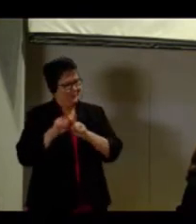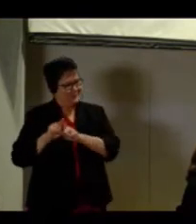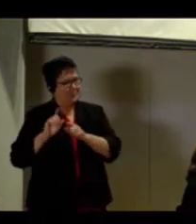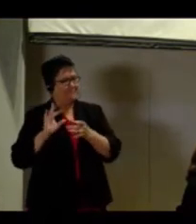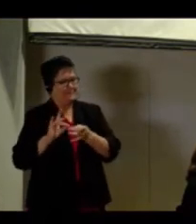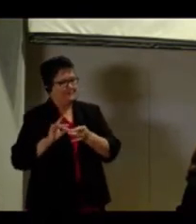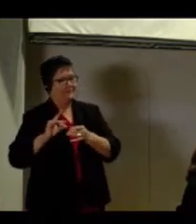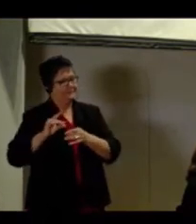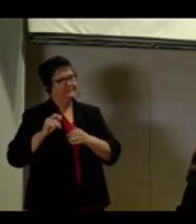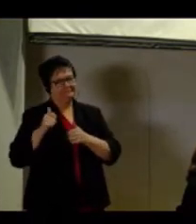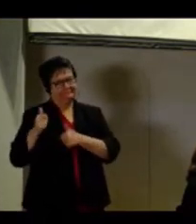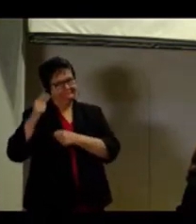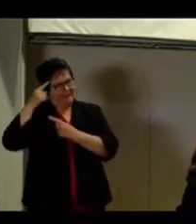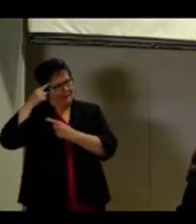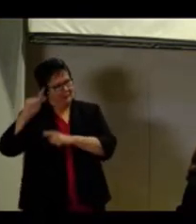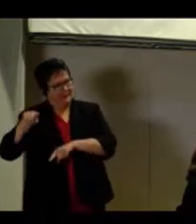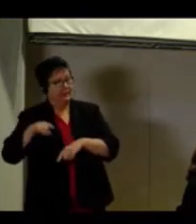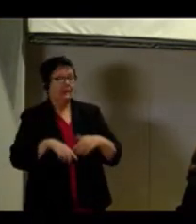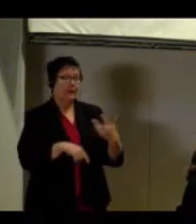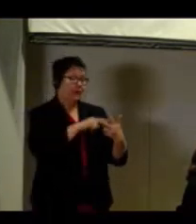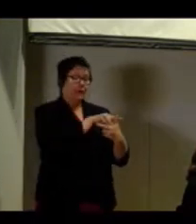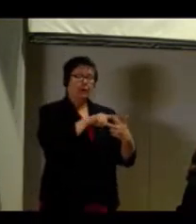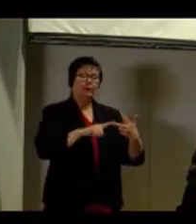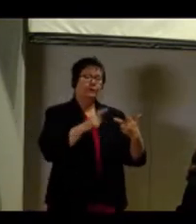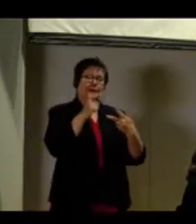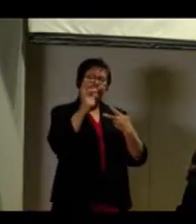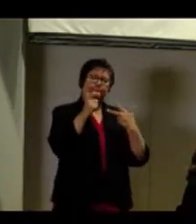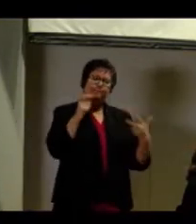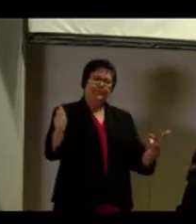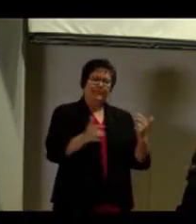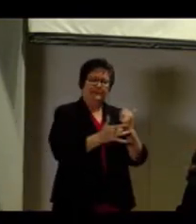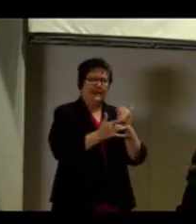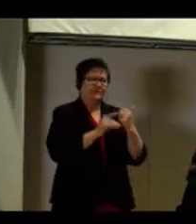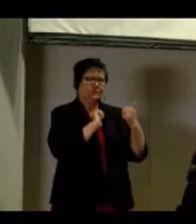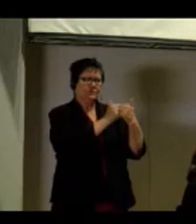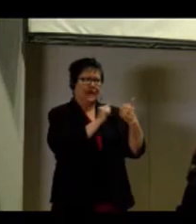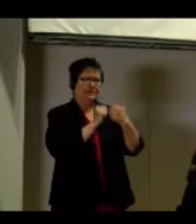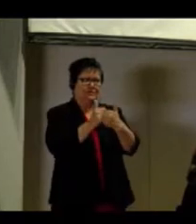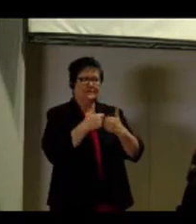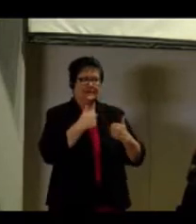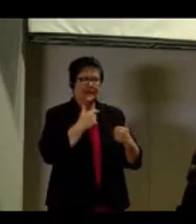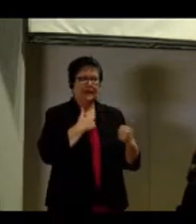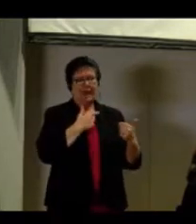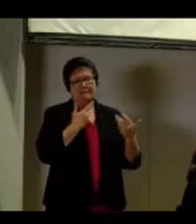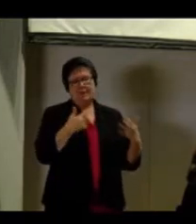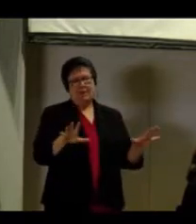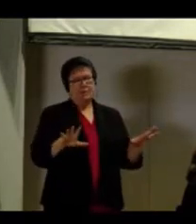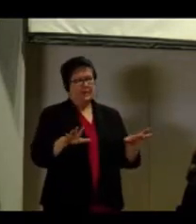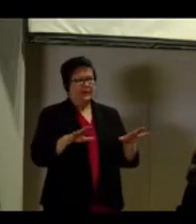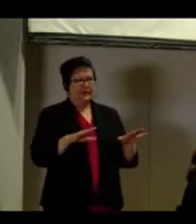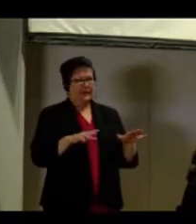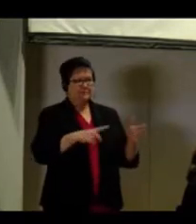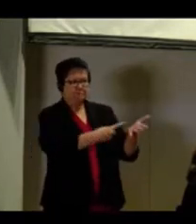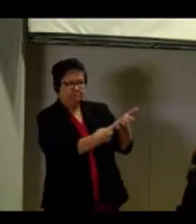out very well. There's three big technical challenges that I've put out to some